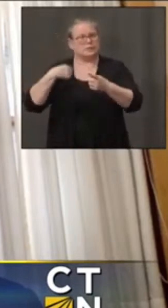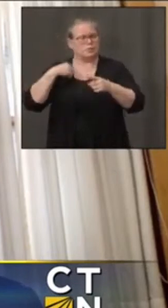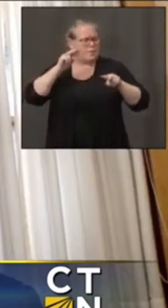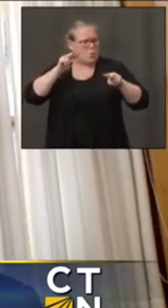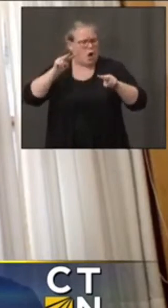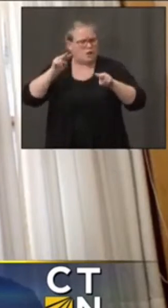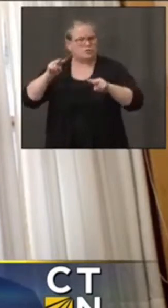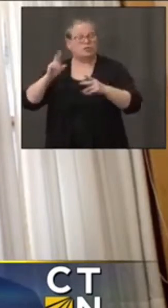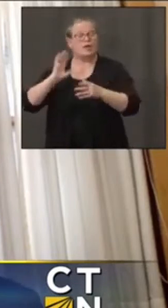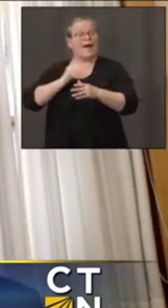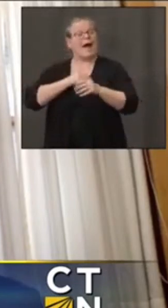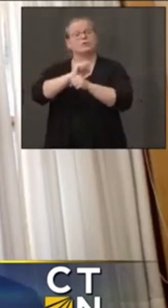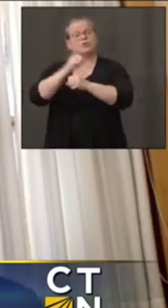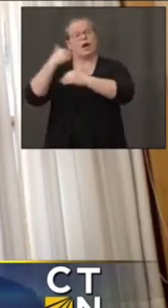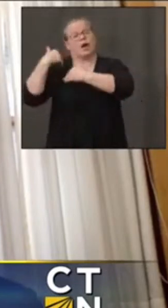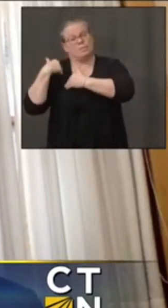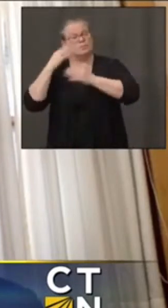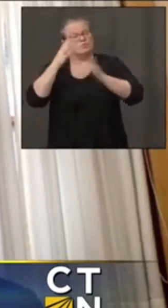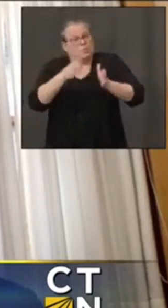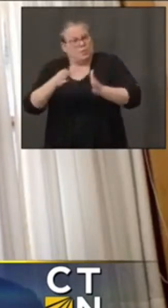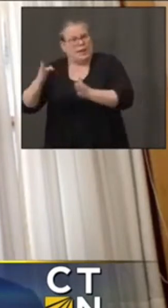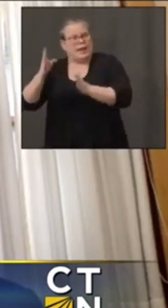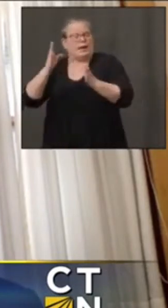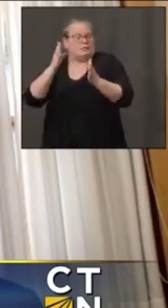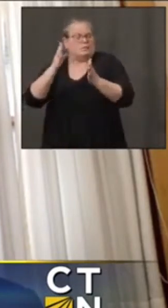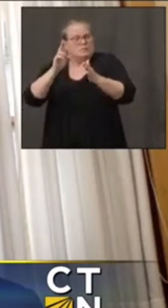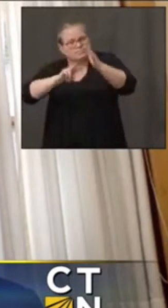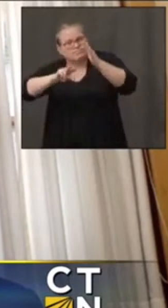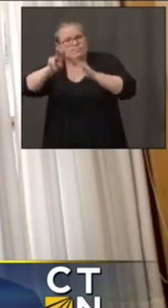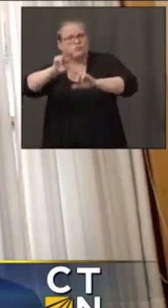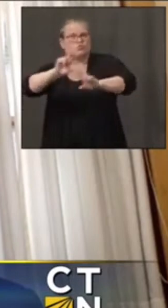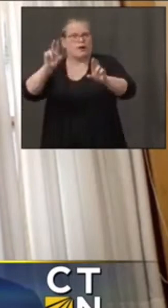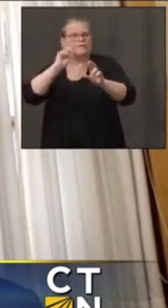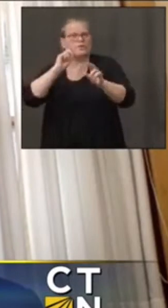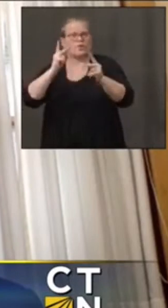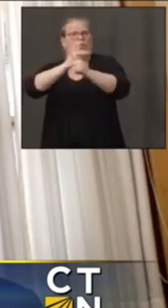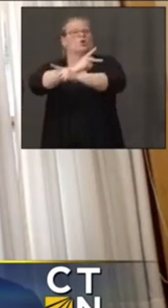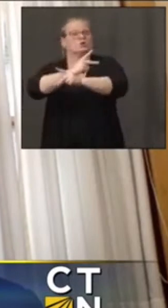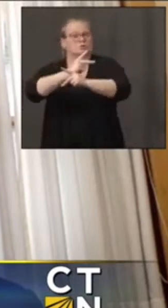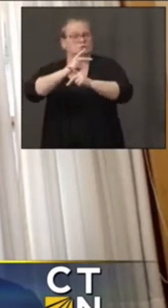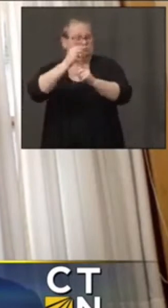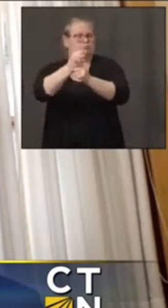prepared, and to be prepared for the more severe scenarios. So we